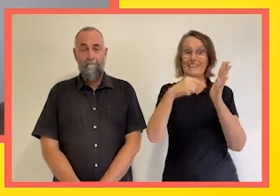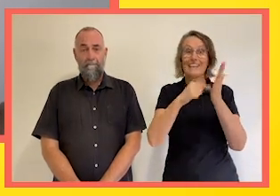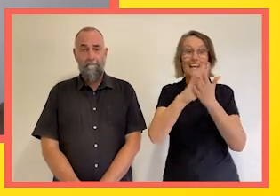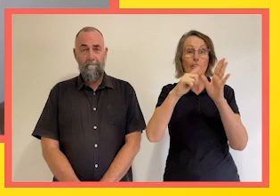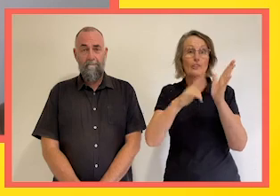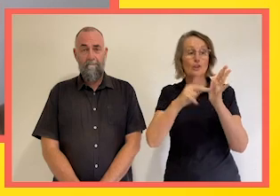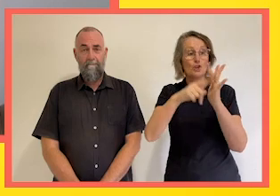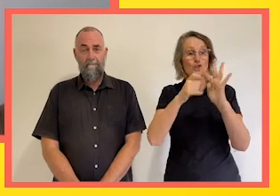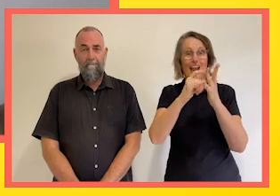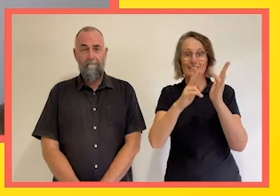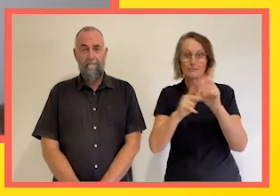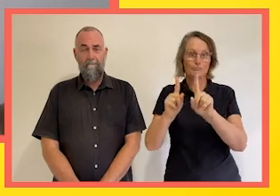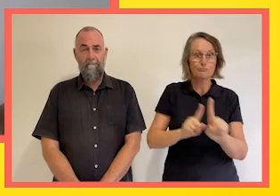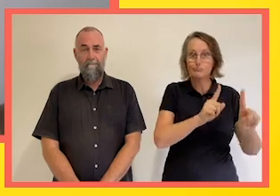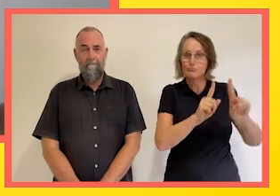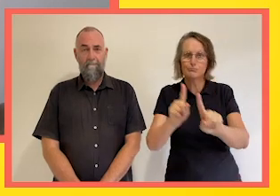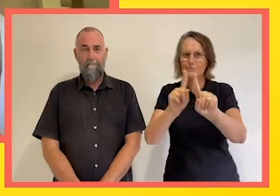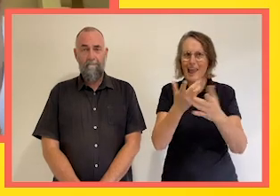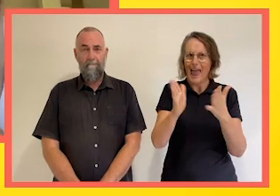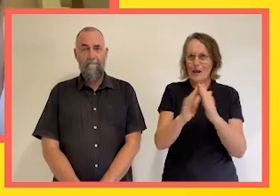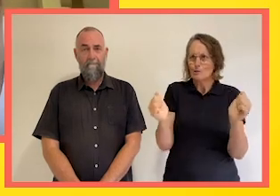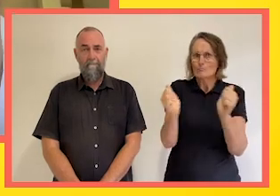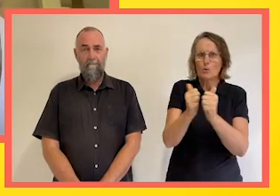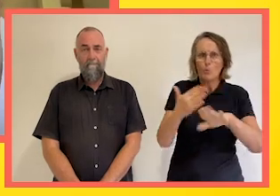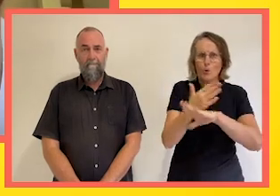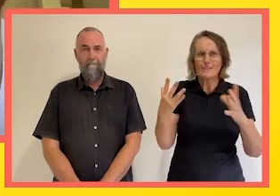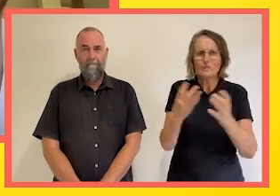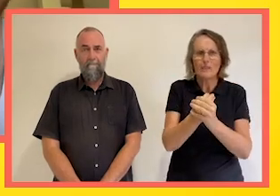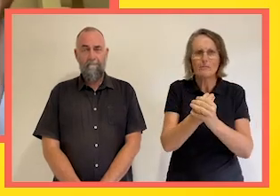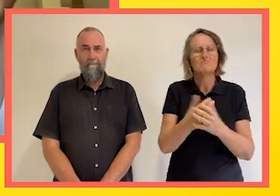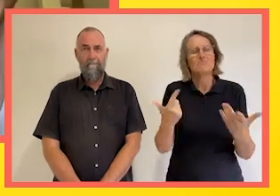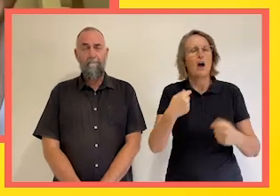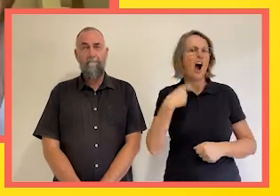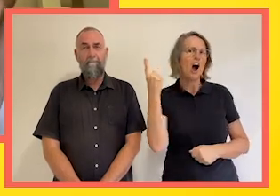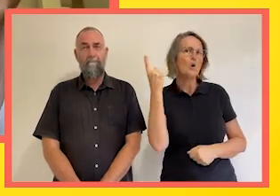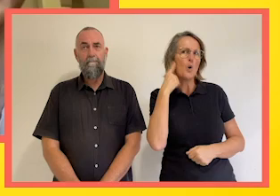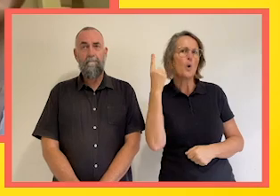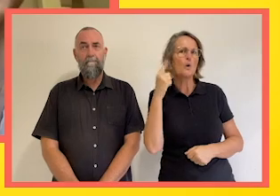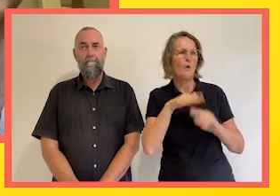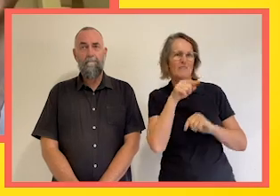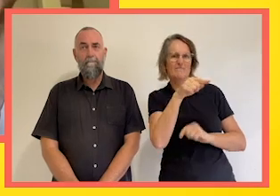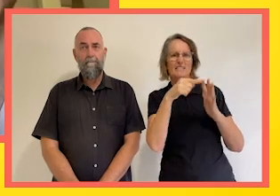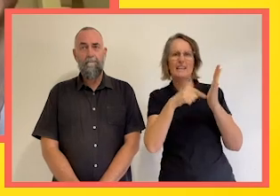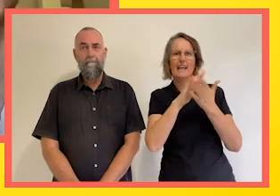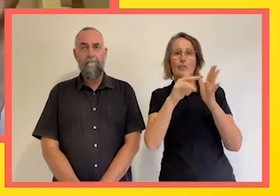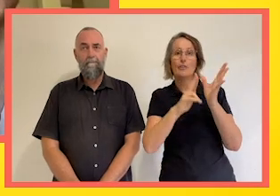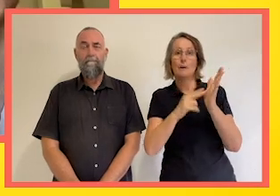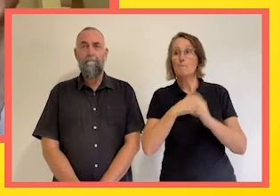Jackson. How did you guys come to be working together? I guess just word of mouth. My old guide,